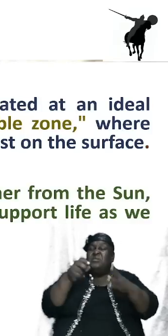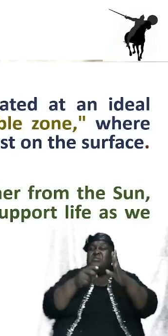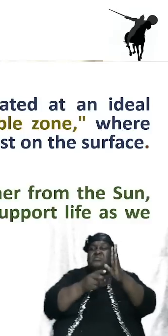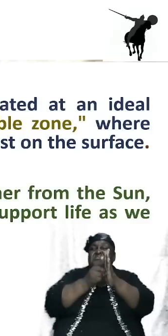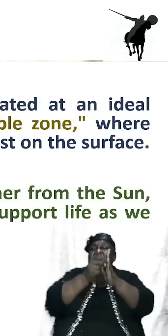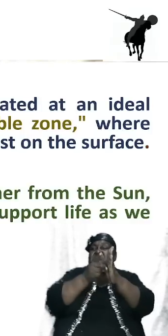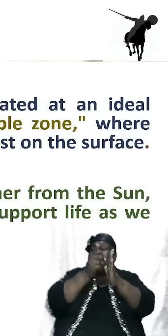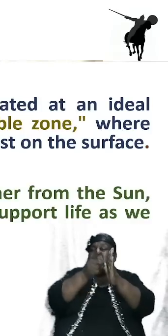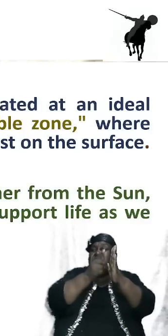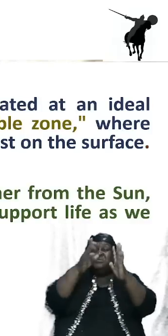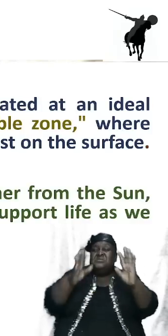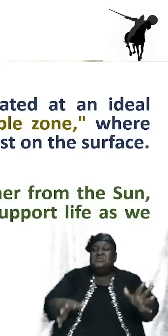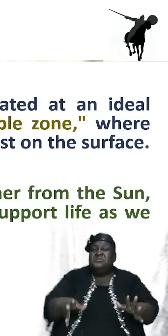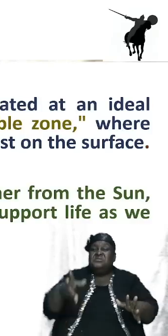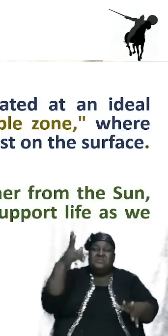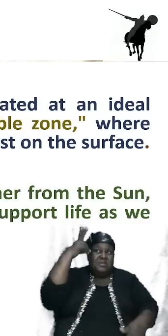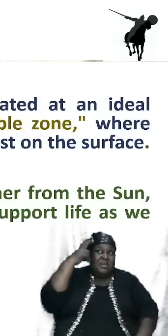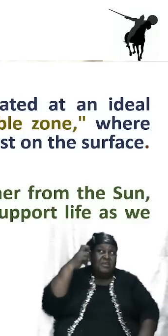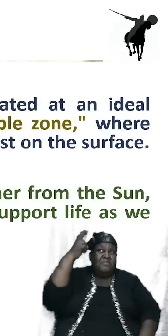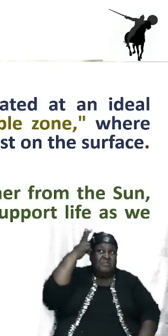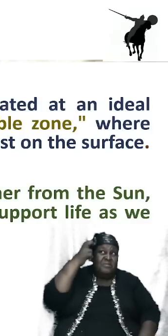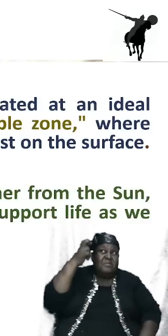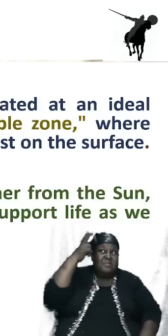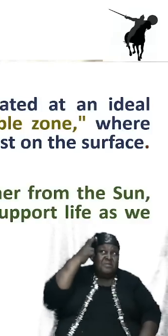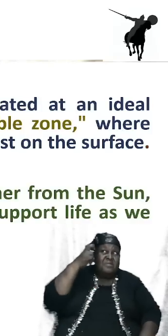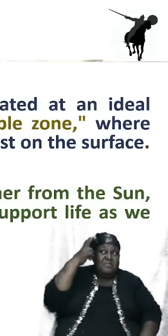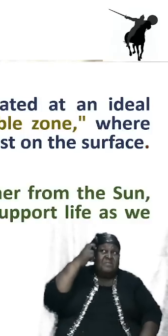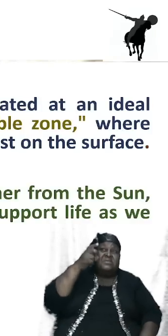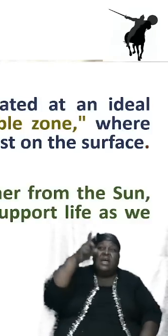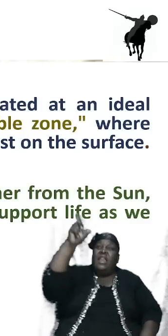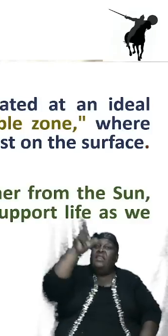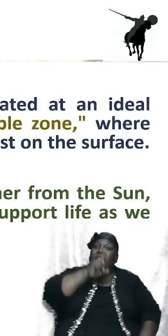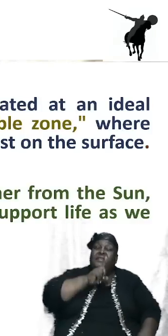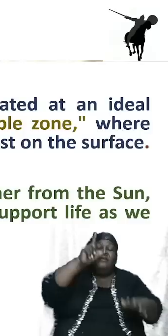liar. The devil is a wicked being.